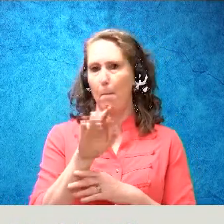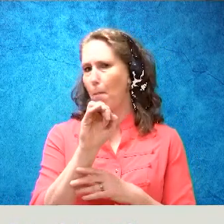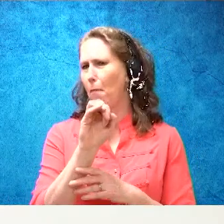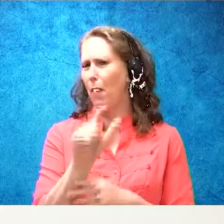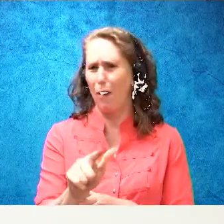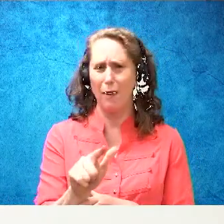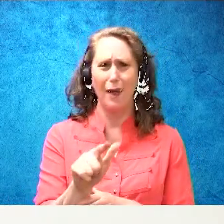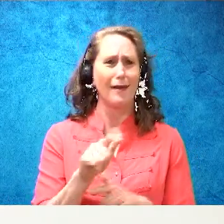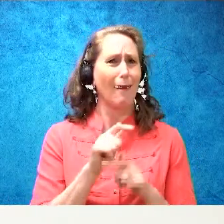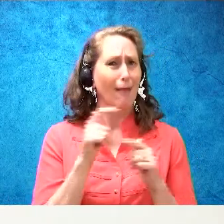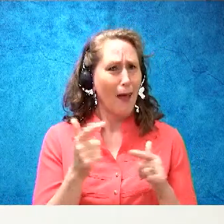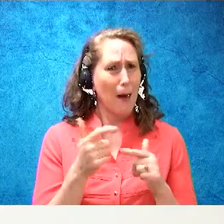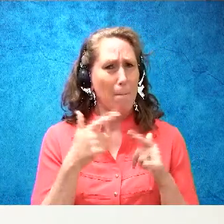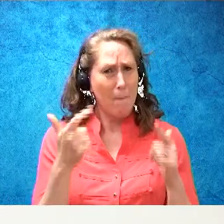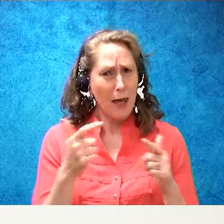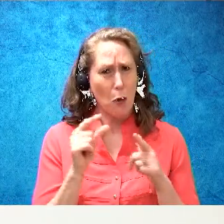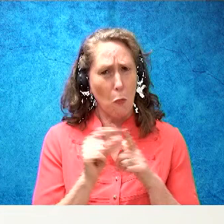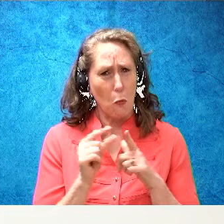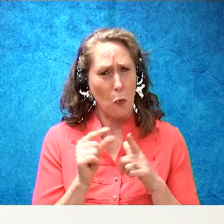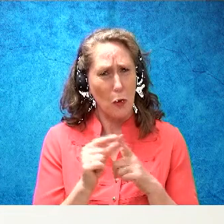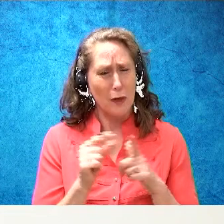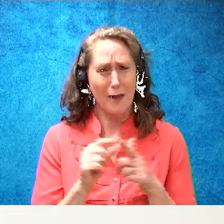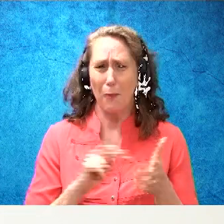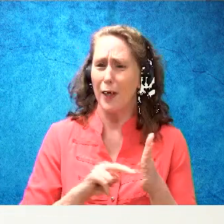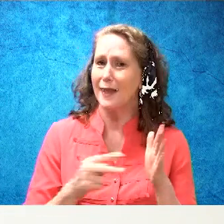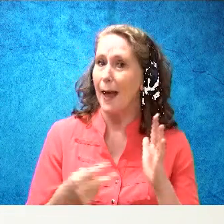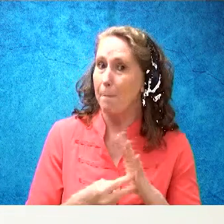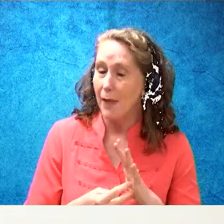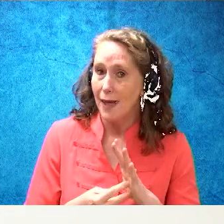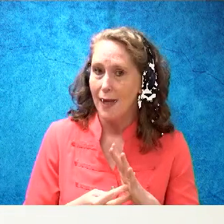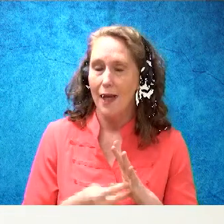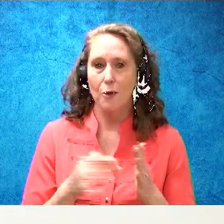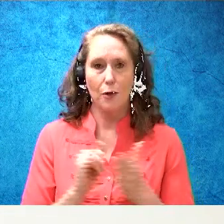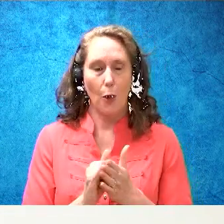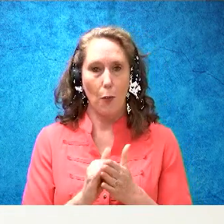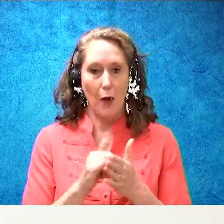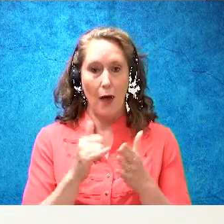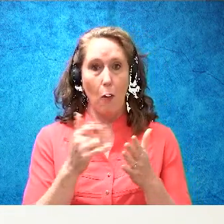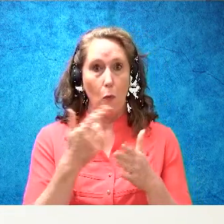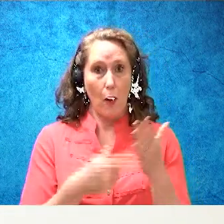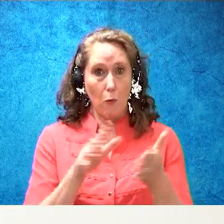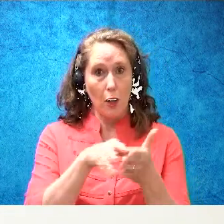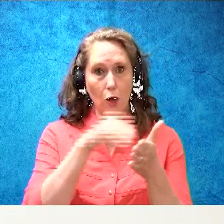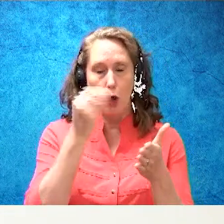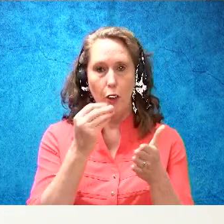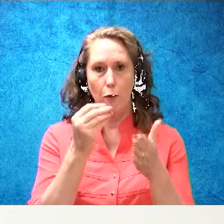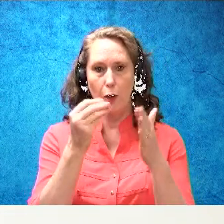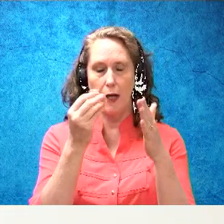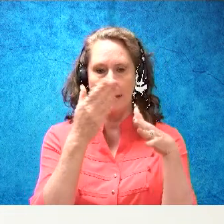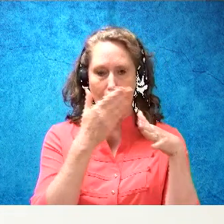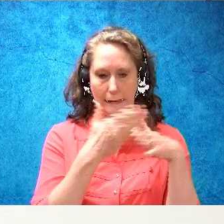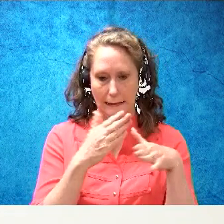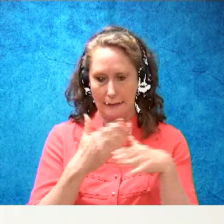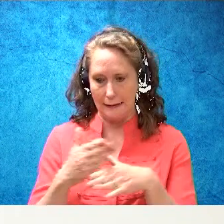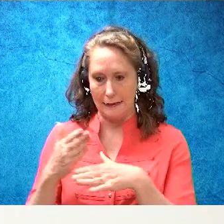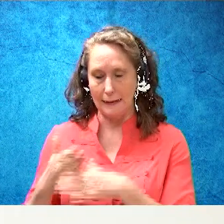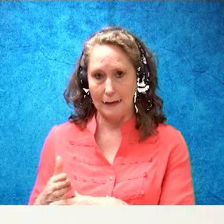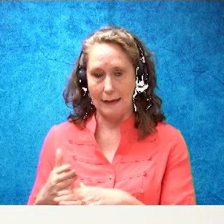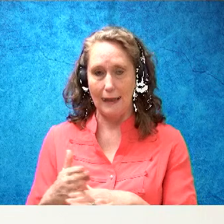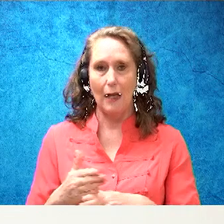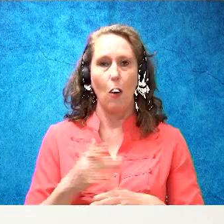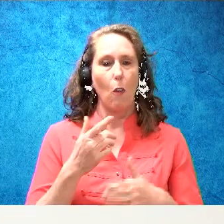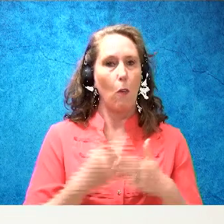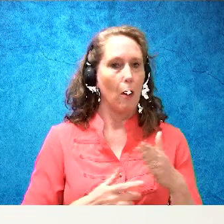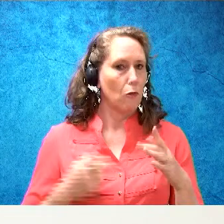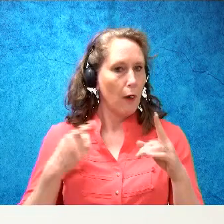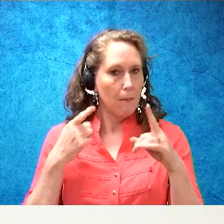mean? So what we're going to do is we're going to take that learning target and we're going to break it down, okay? So the thing that we're really going